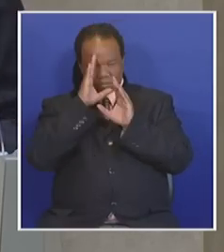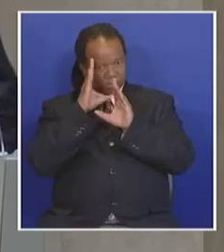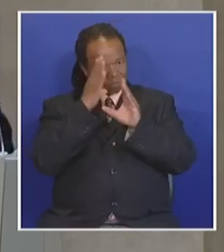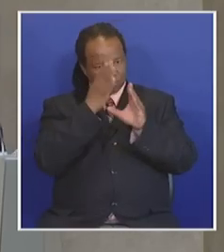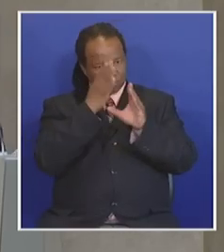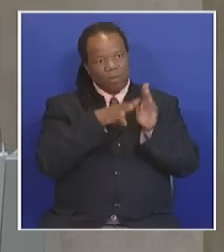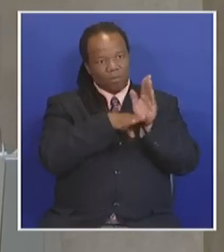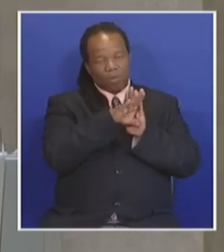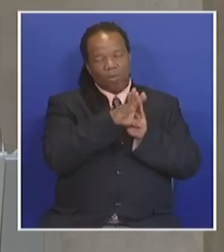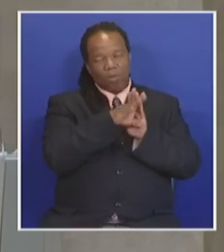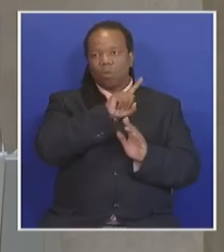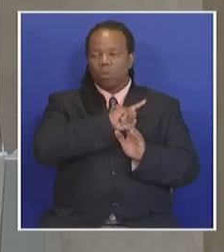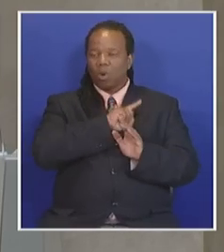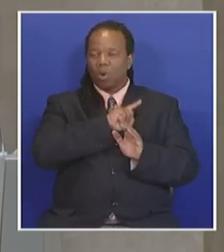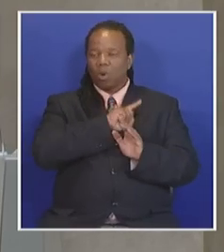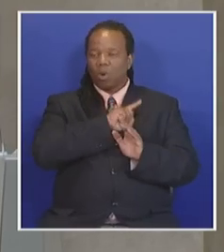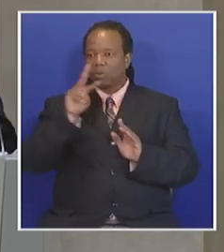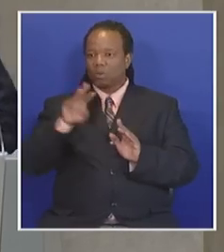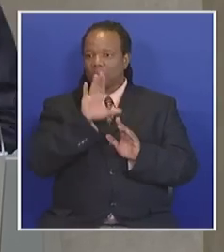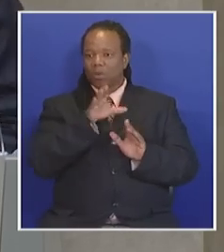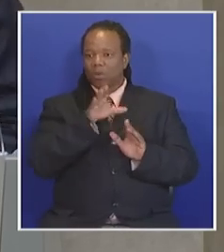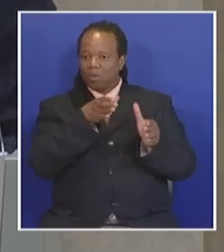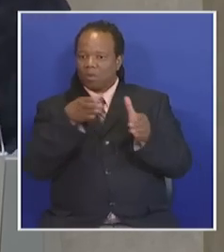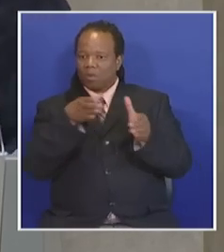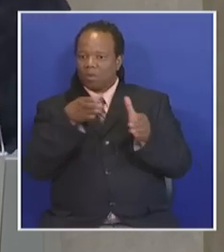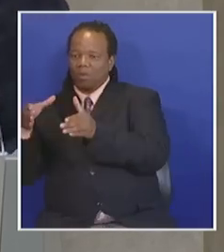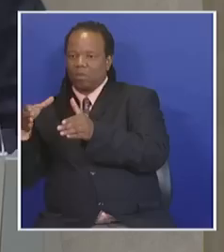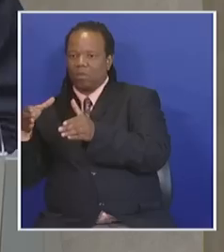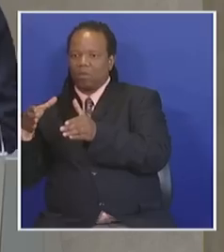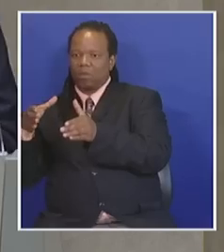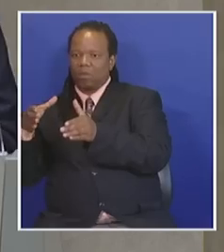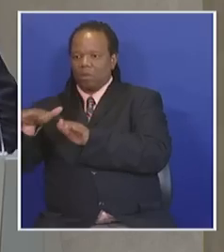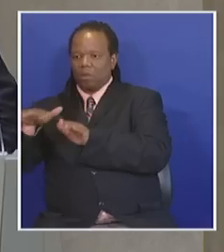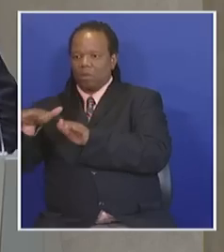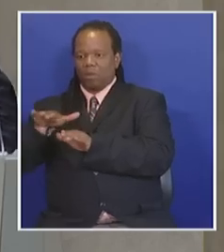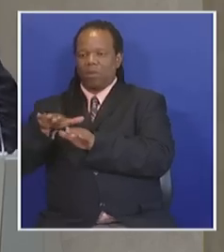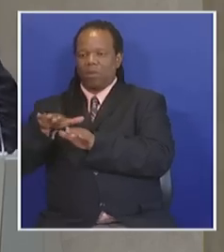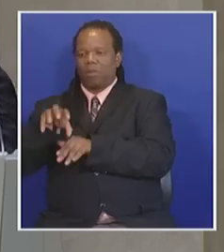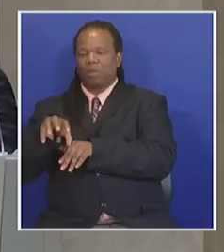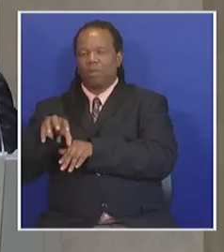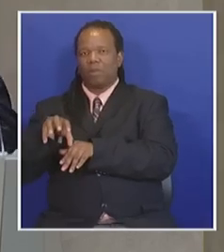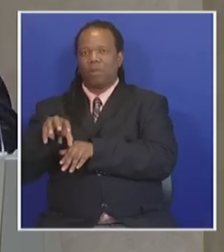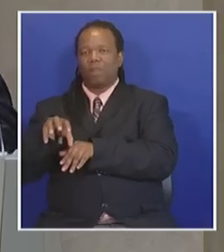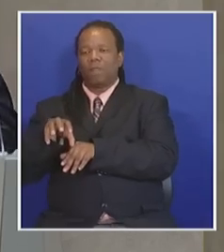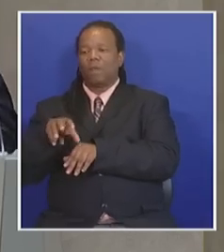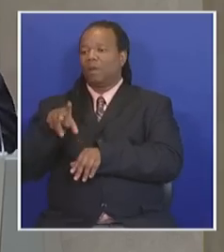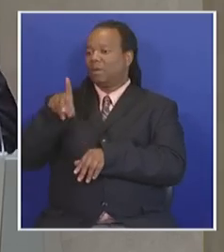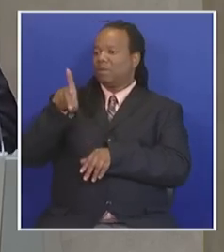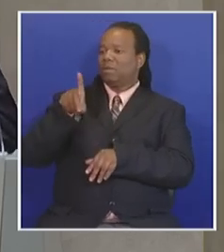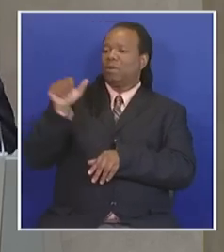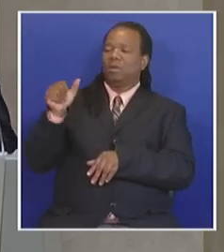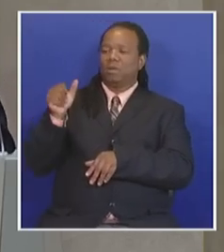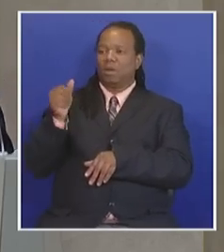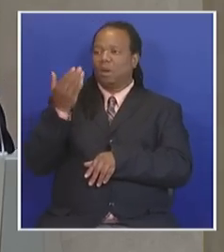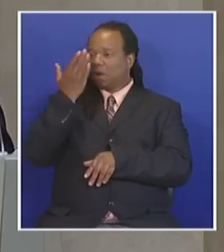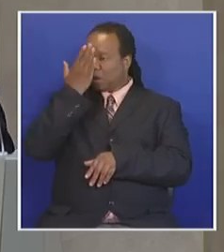to create a separatist state of sorts. Their attitude flies in the face of our